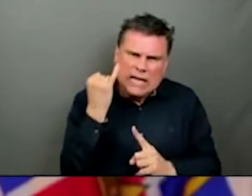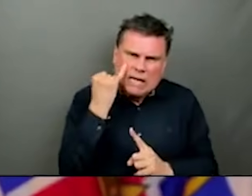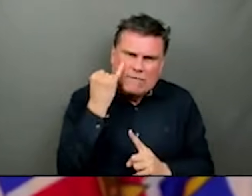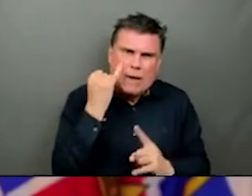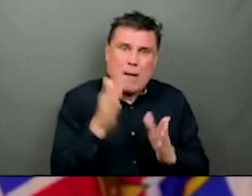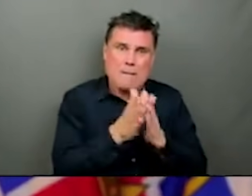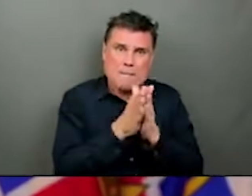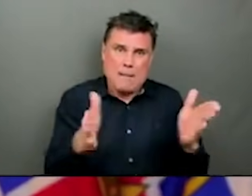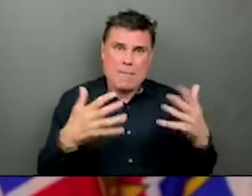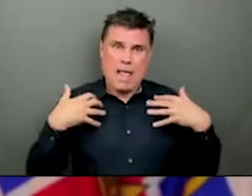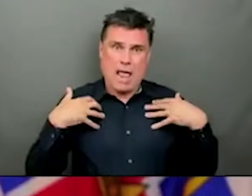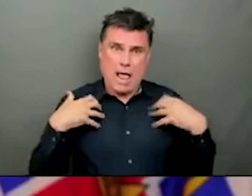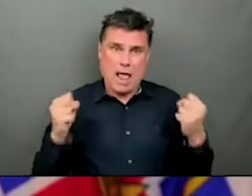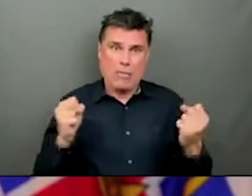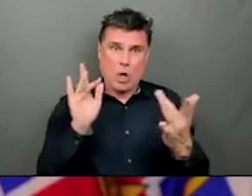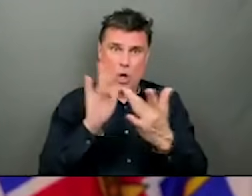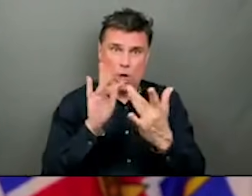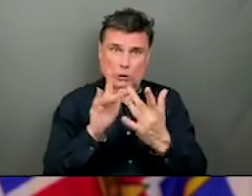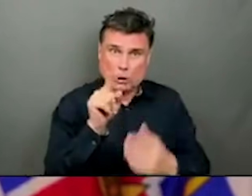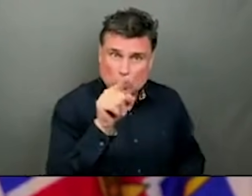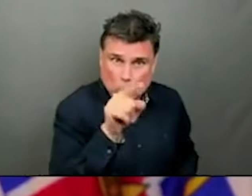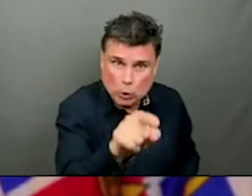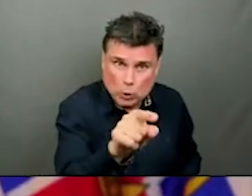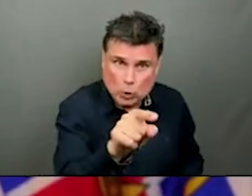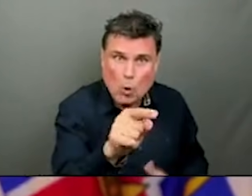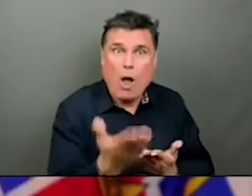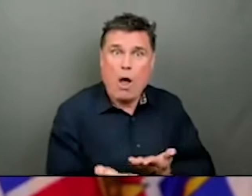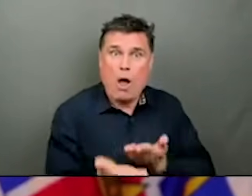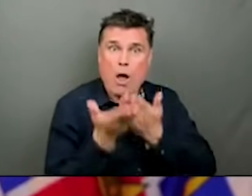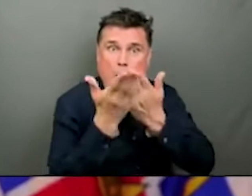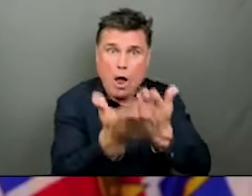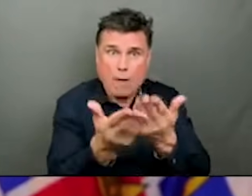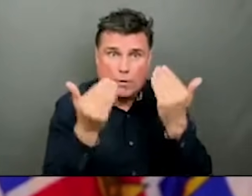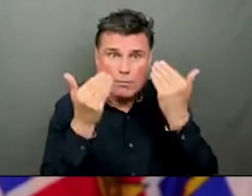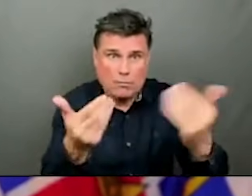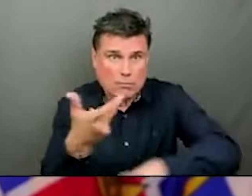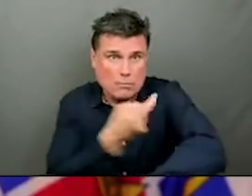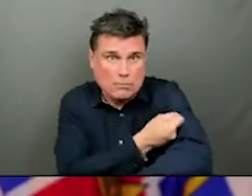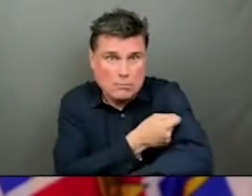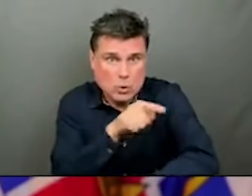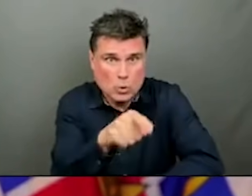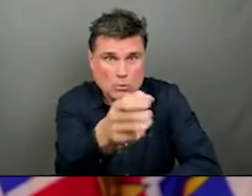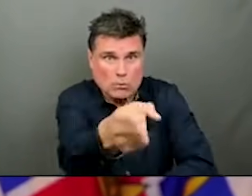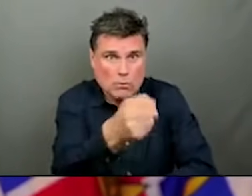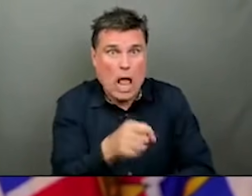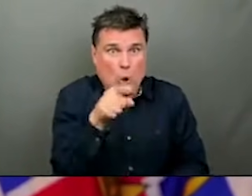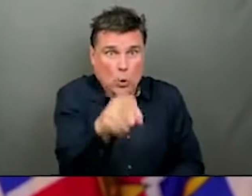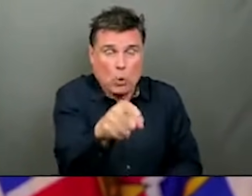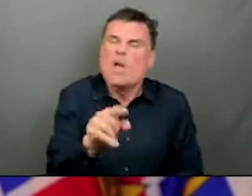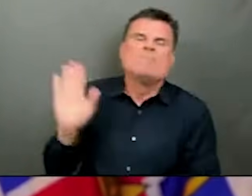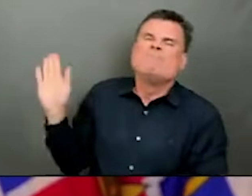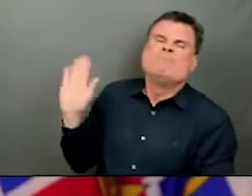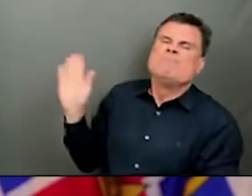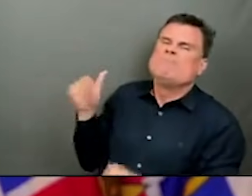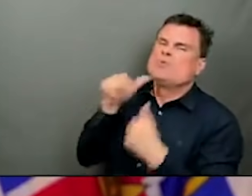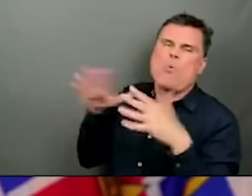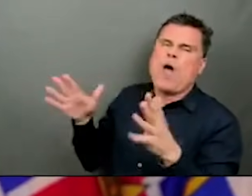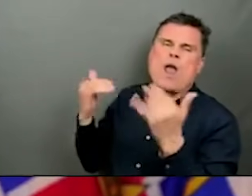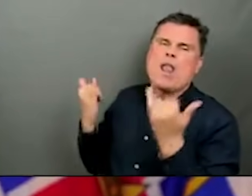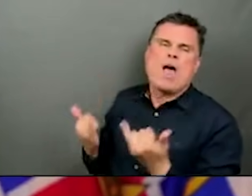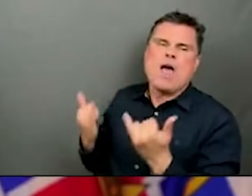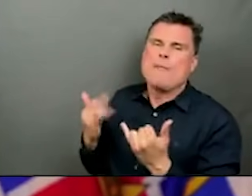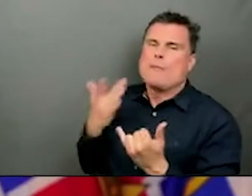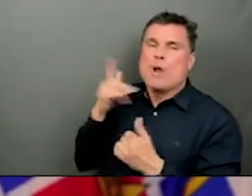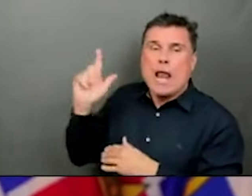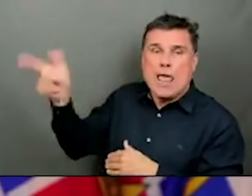not going to allow us getting to that protection for everybody any sooner. So there is enough vaccine coming in the